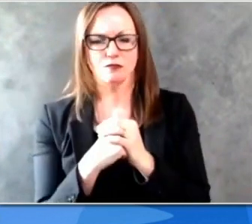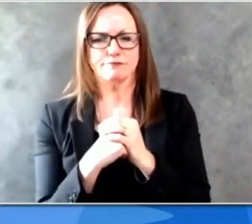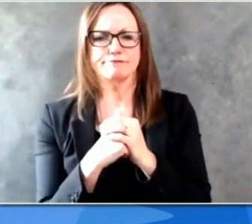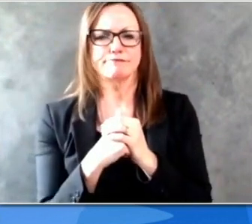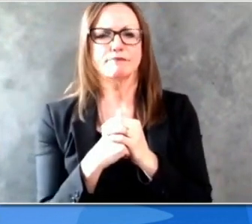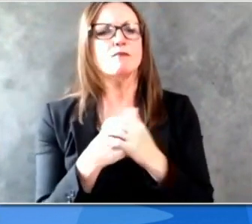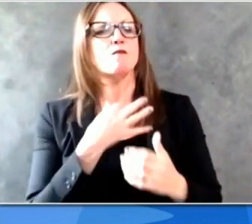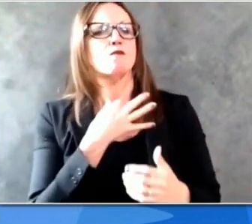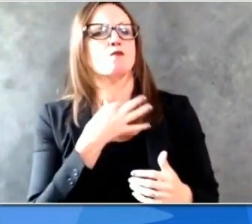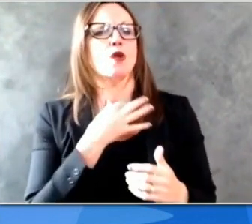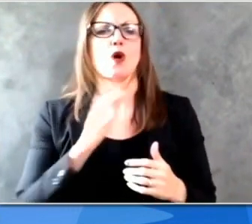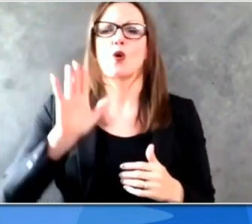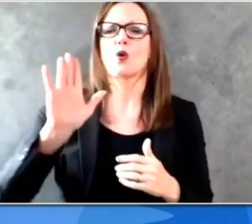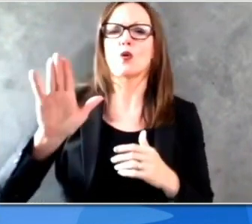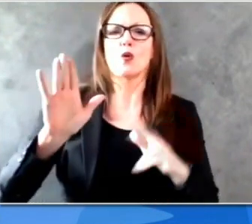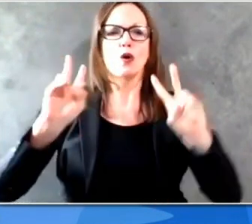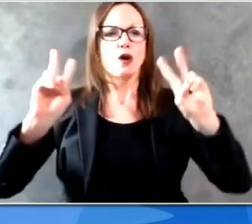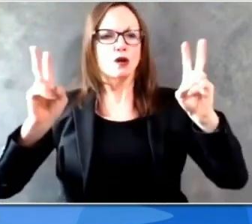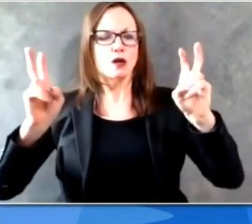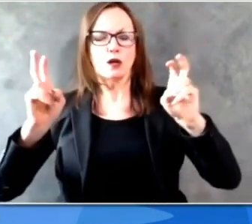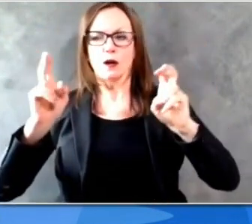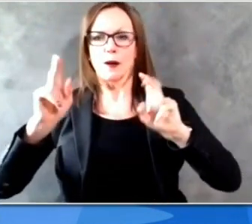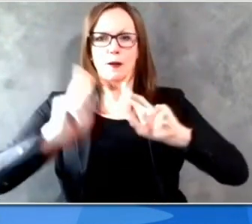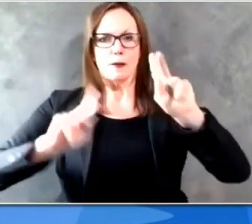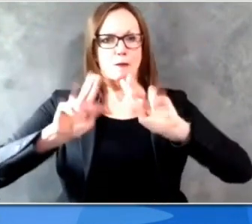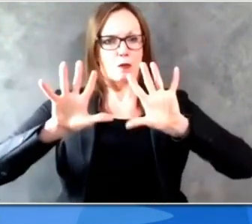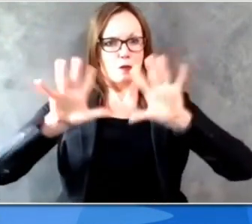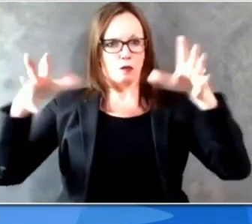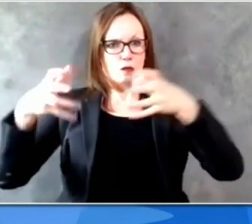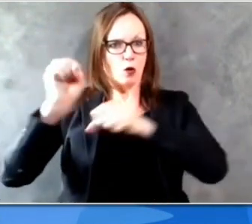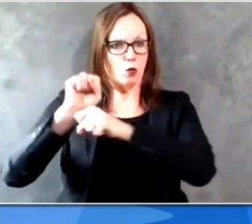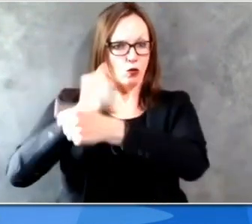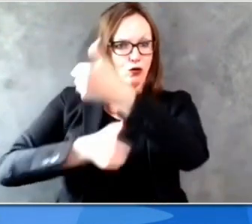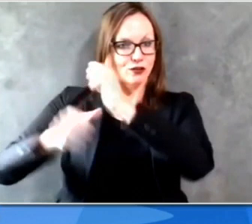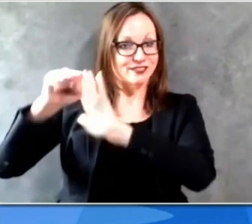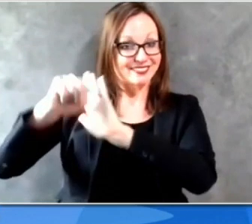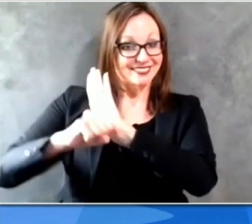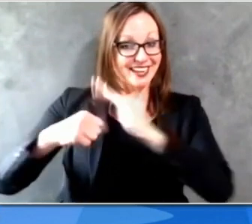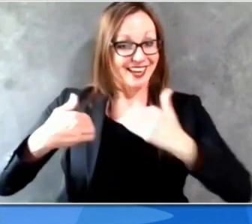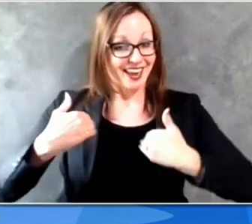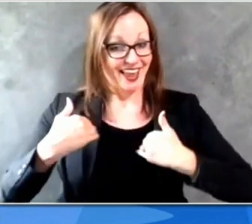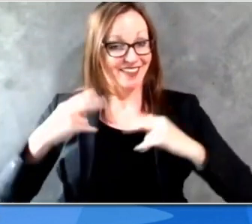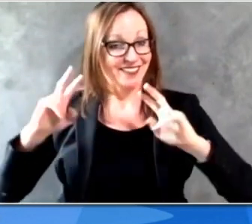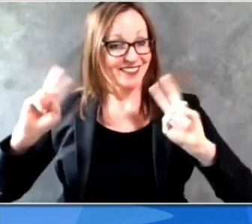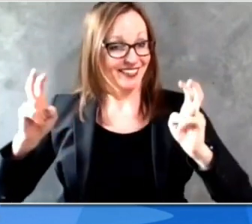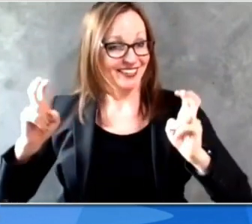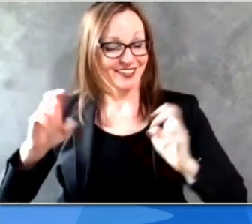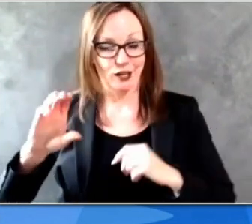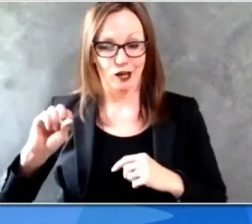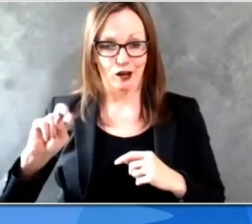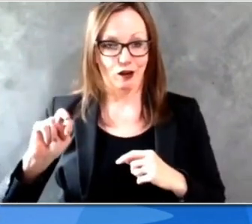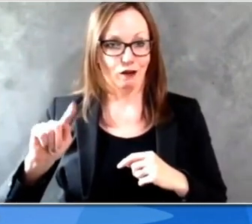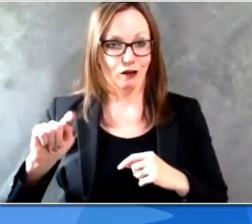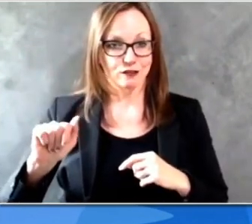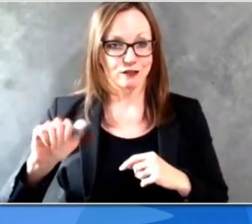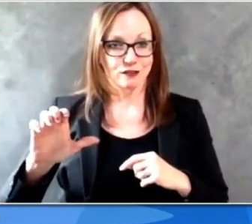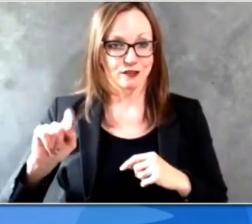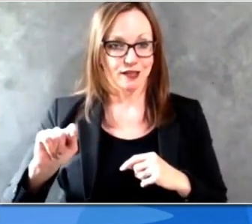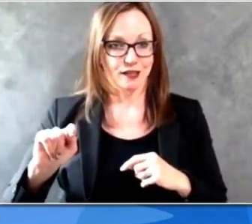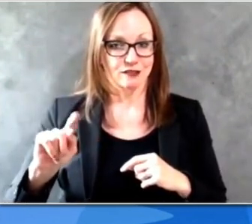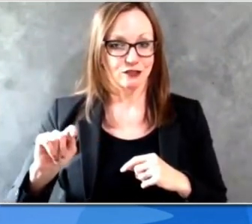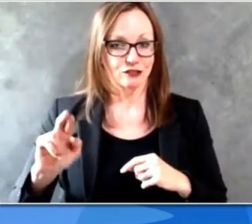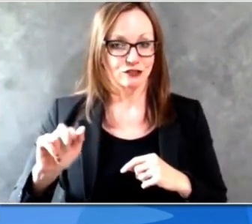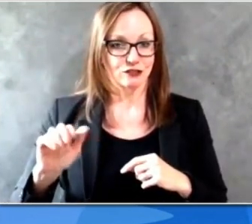or more places or things that they've been doing you know, last time we kind of talked, it was, you know, they